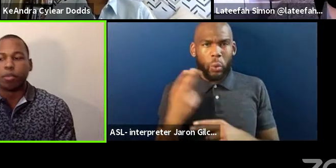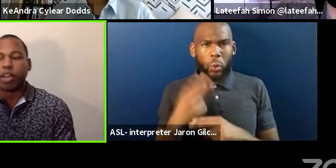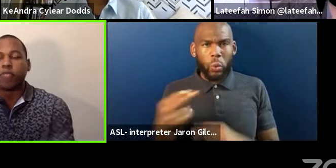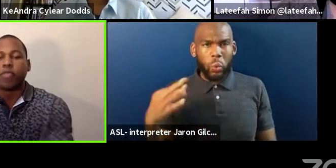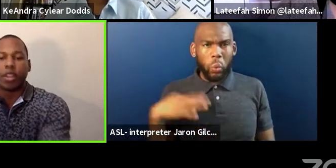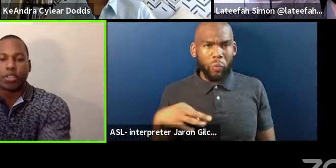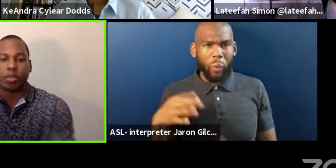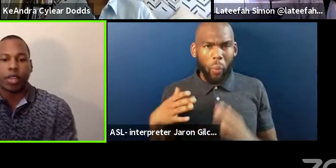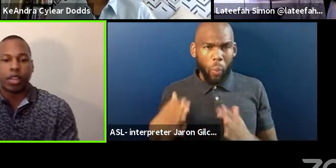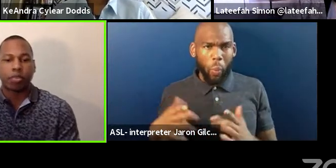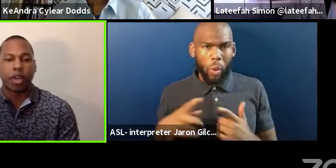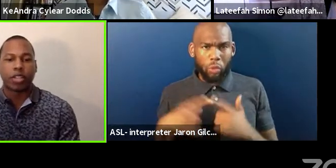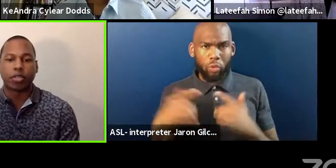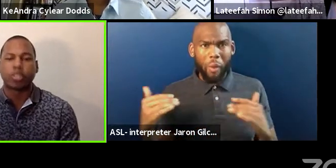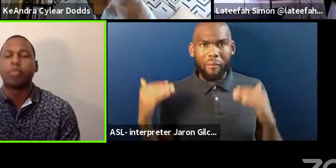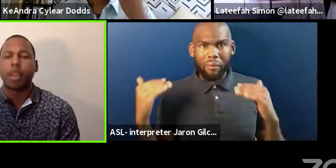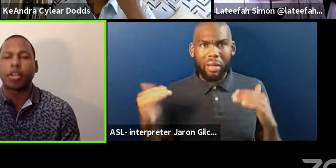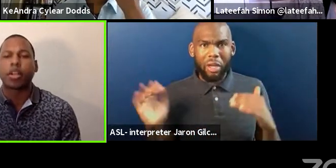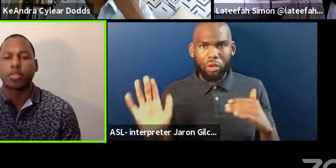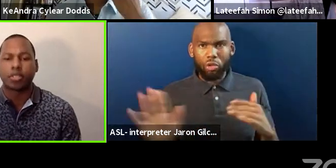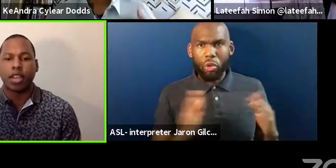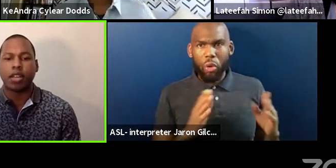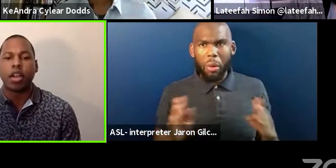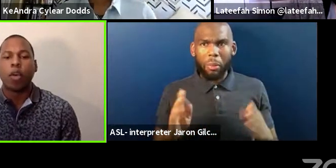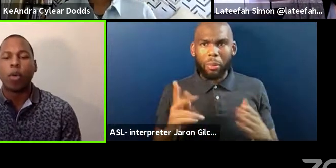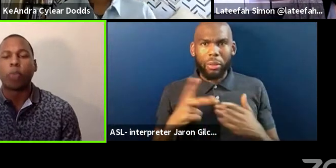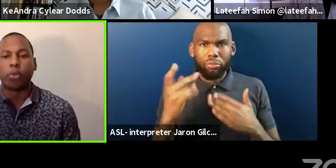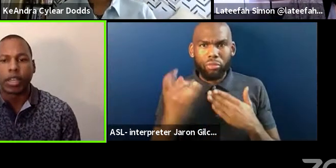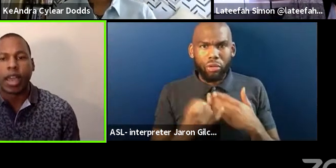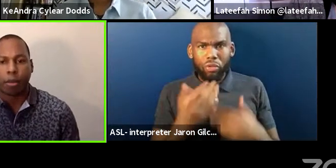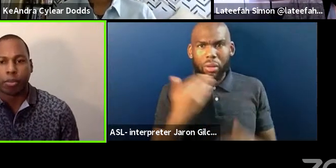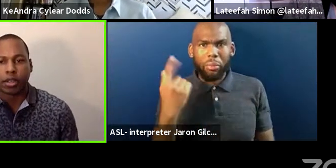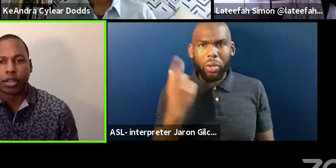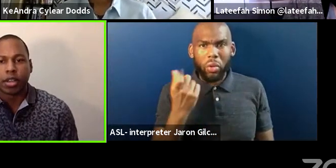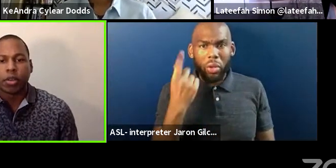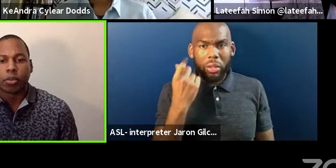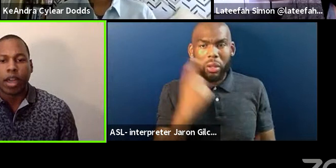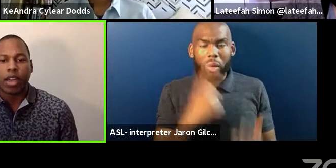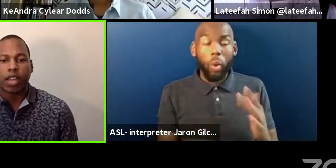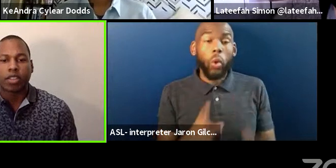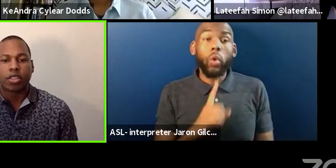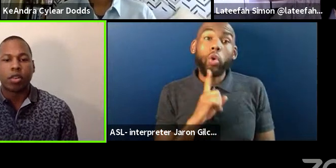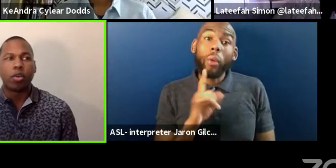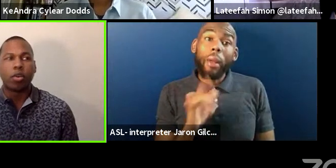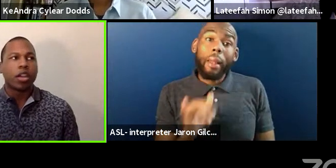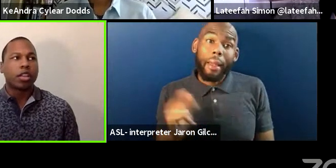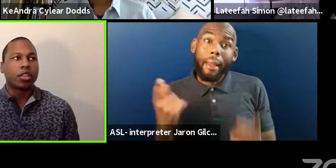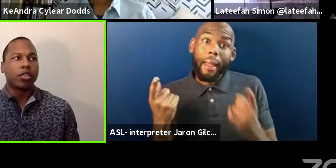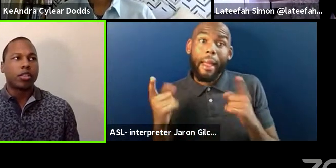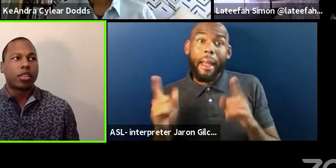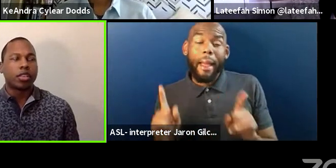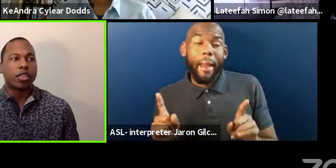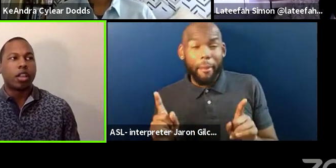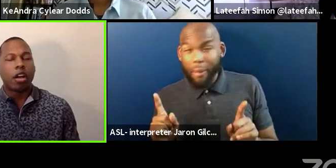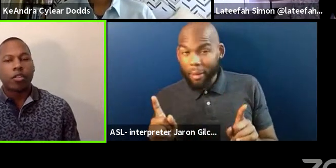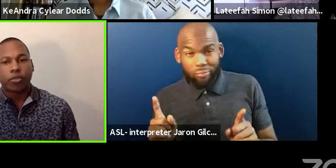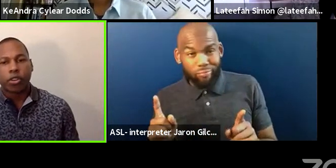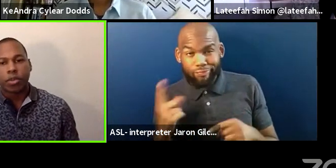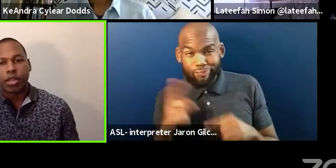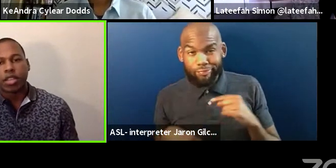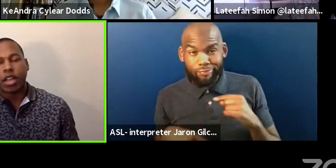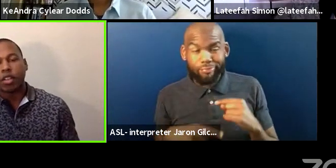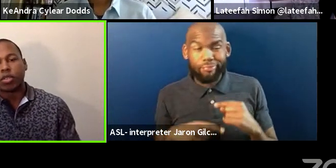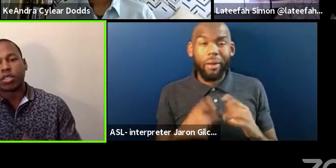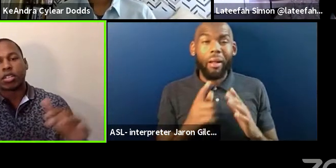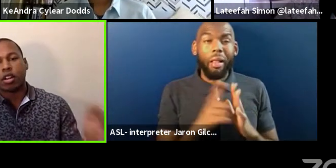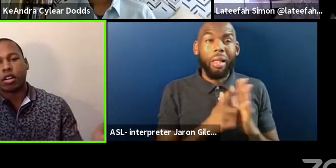to advance your planning project or to better understand what really happened, right? And so law